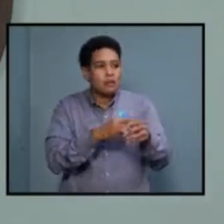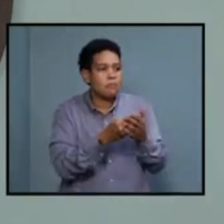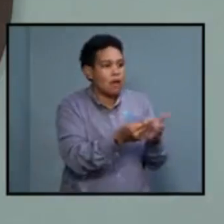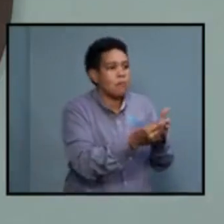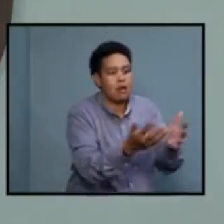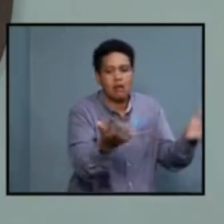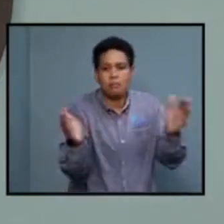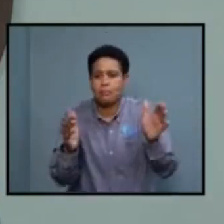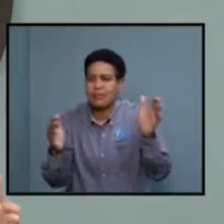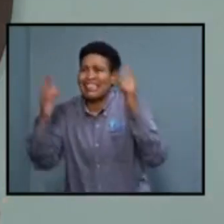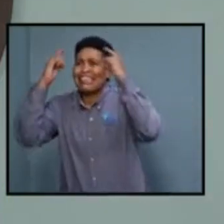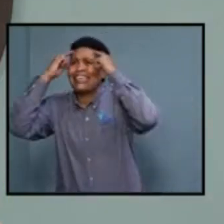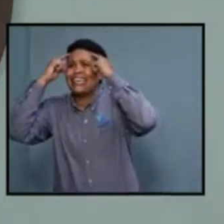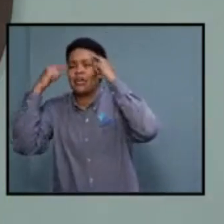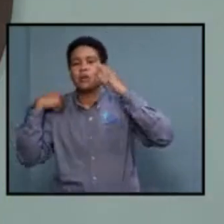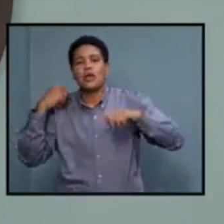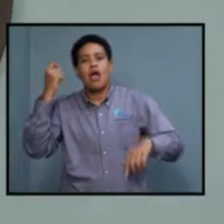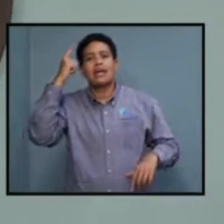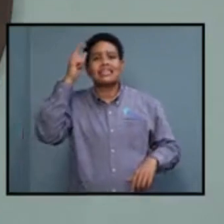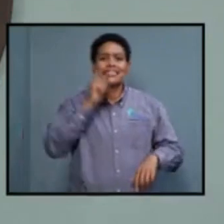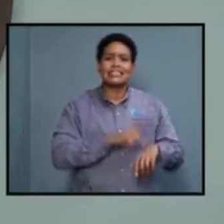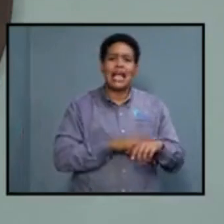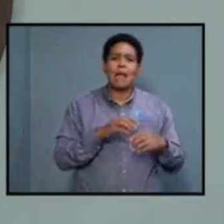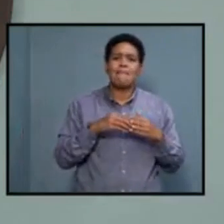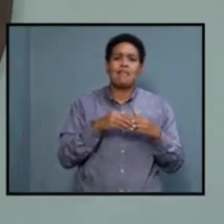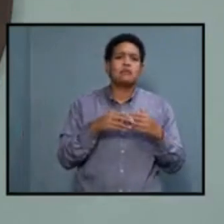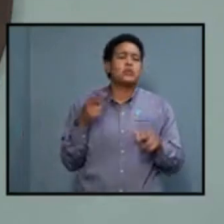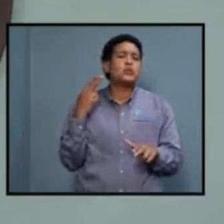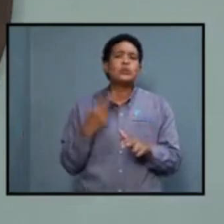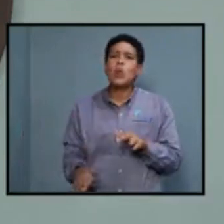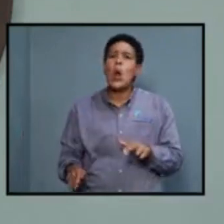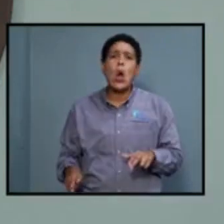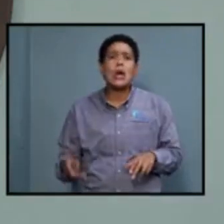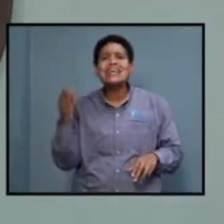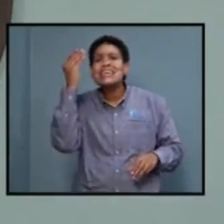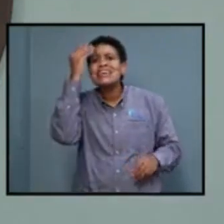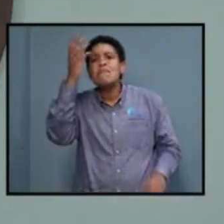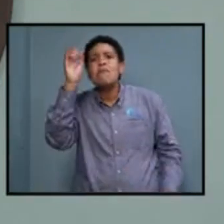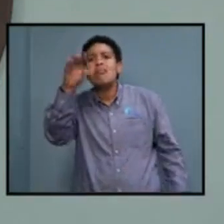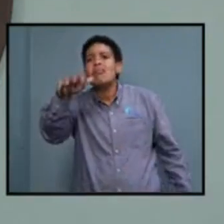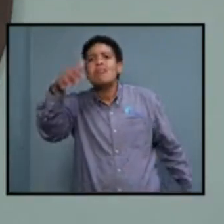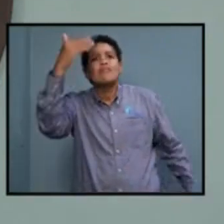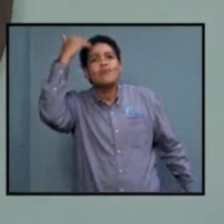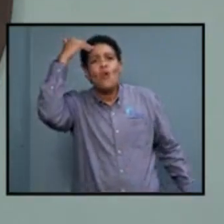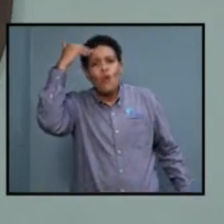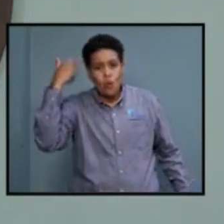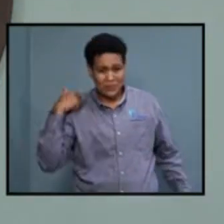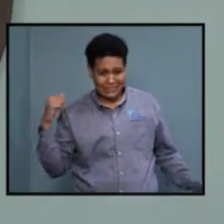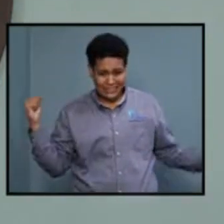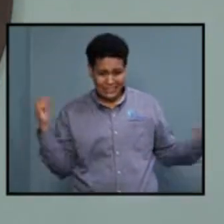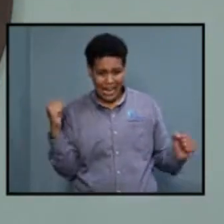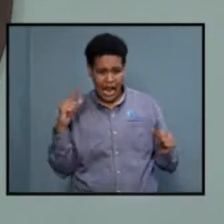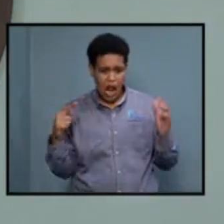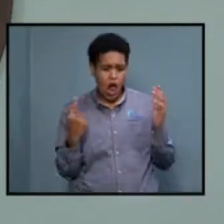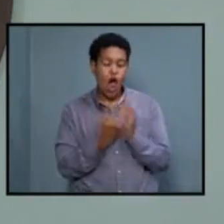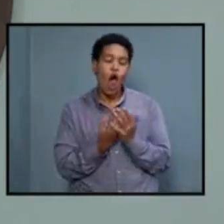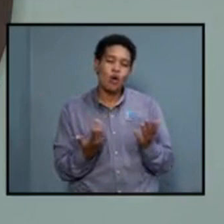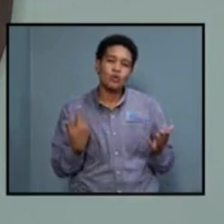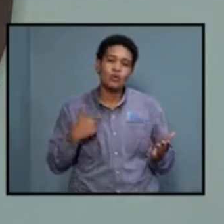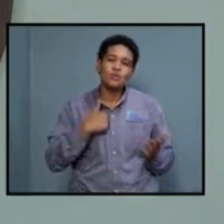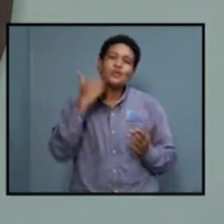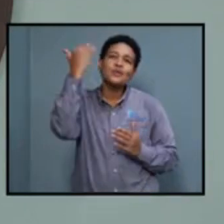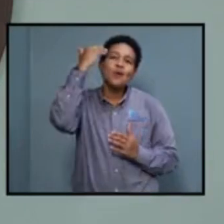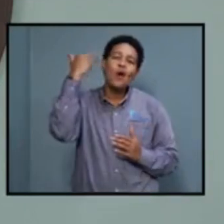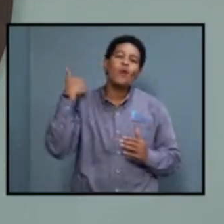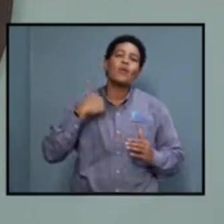the lead time is short and when we tighten the hours as would